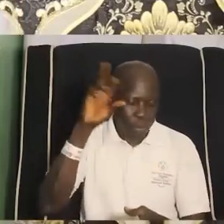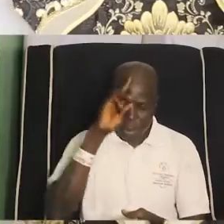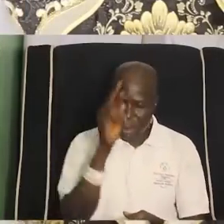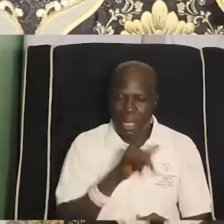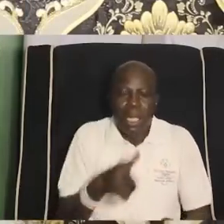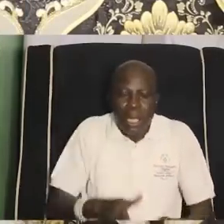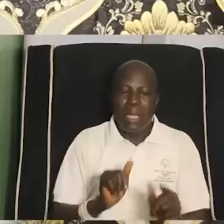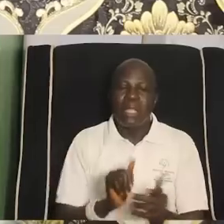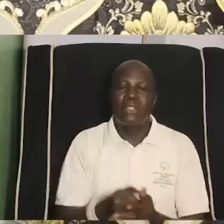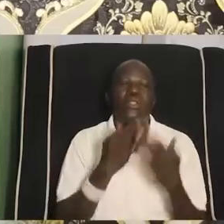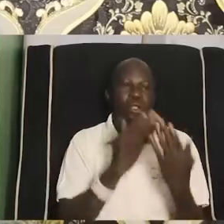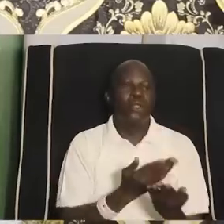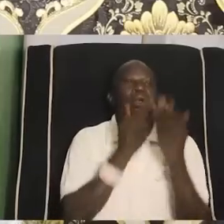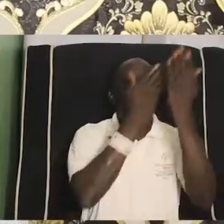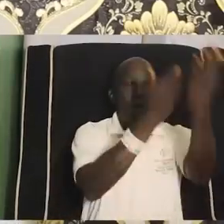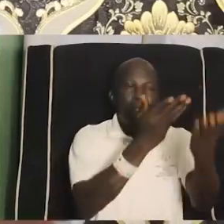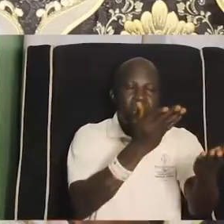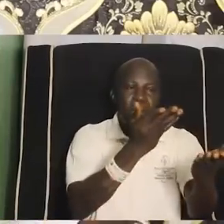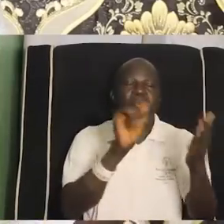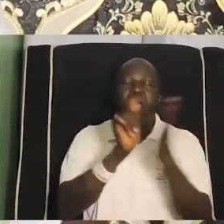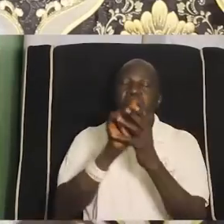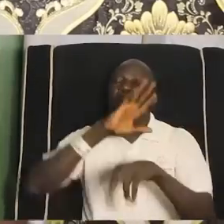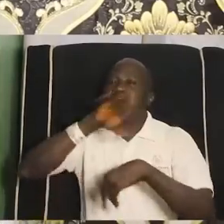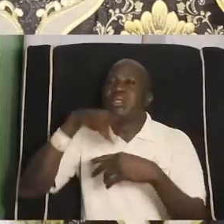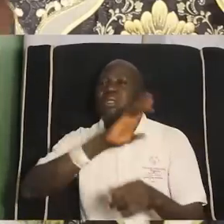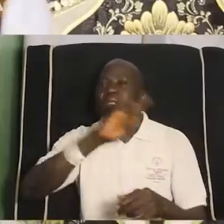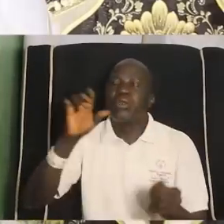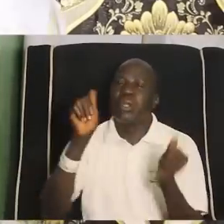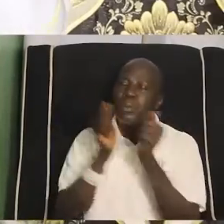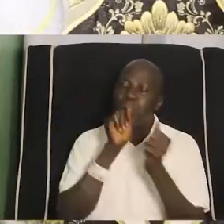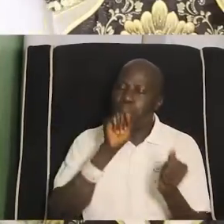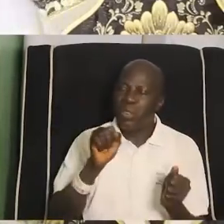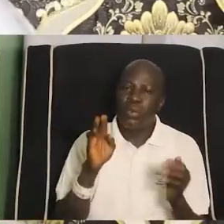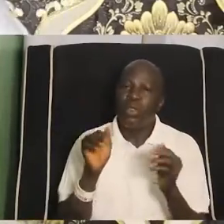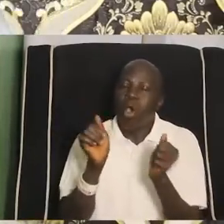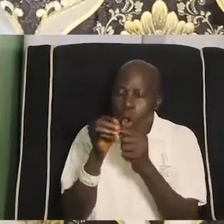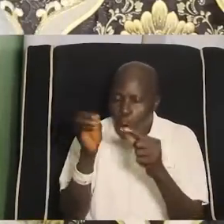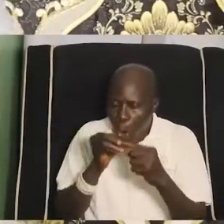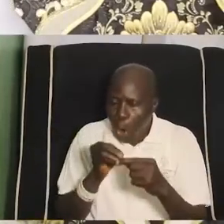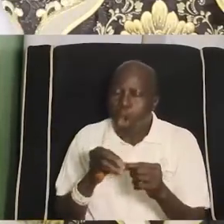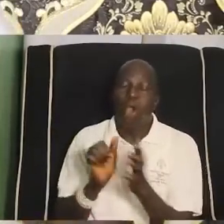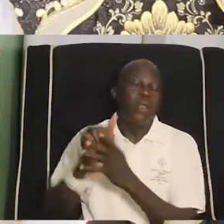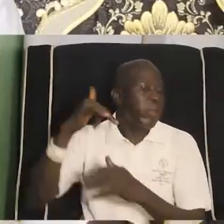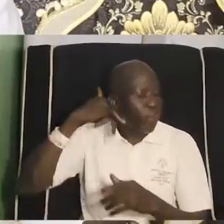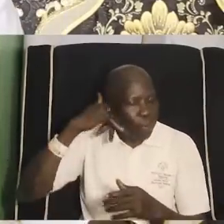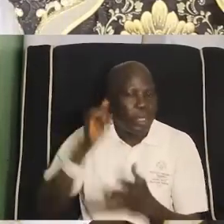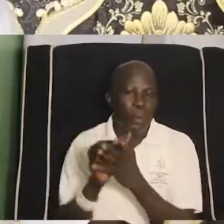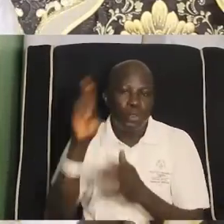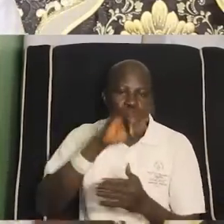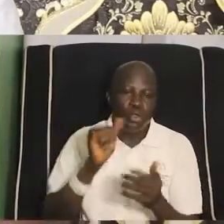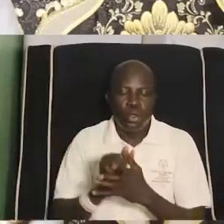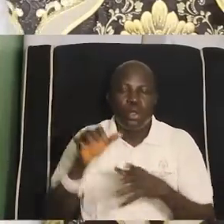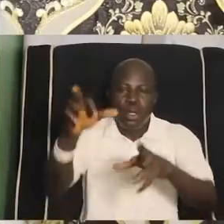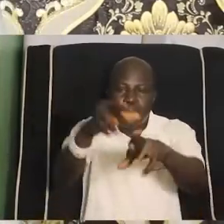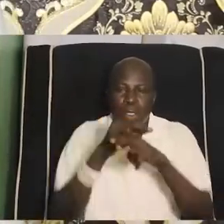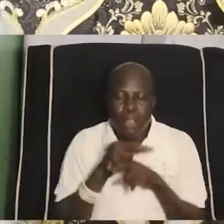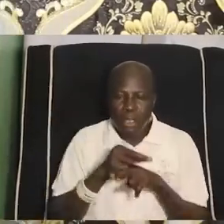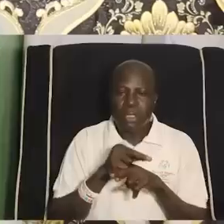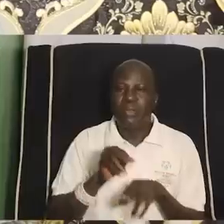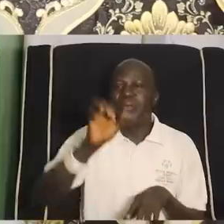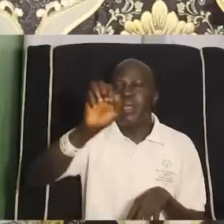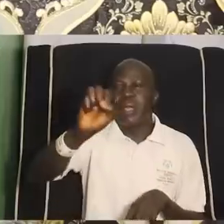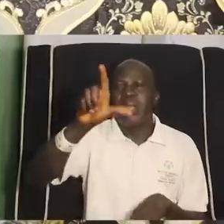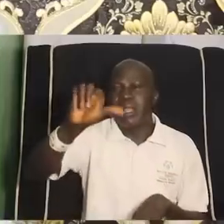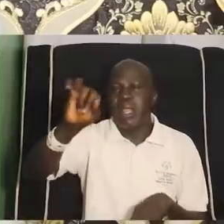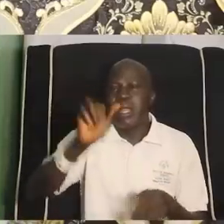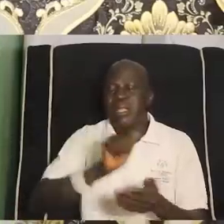ki ore re be asebere ko wa lowo e. Let your 700 naira be with you. Abi phone to fi receive ala. The phone you use to receive ala. To ba ti so re ma je mu. If I